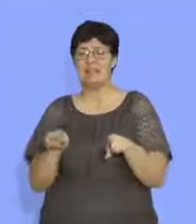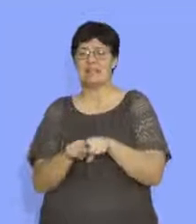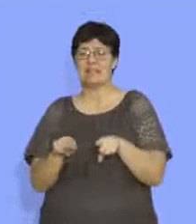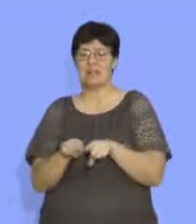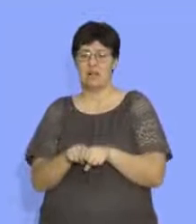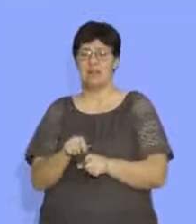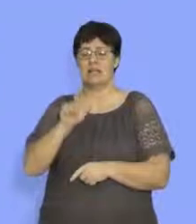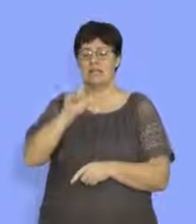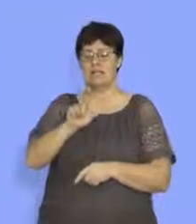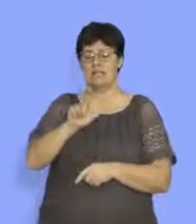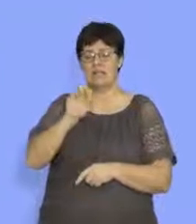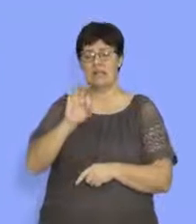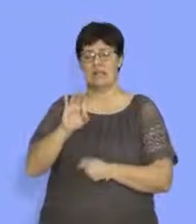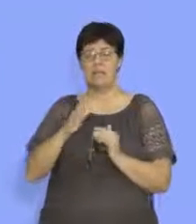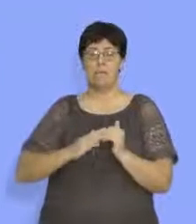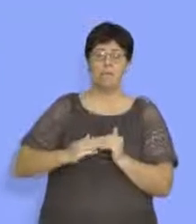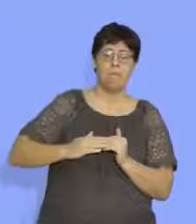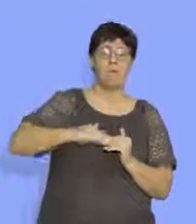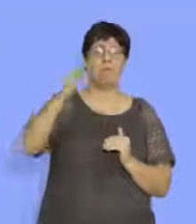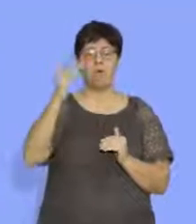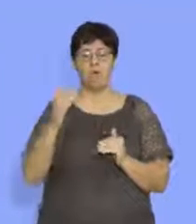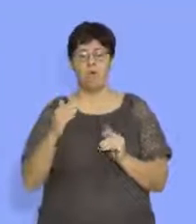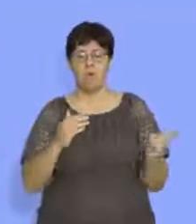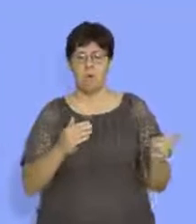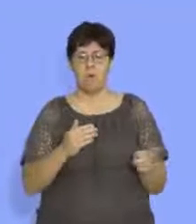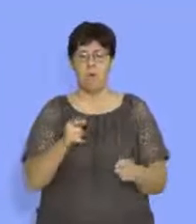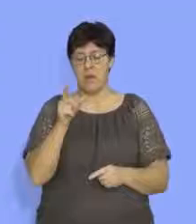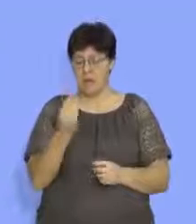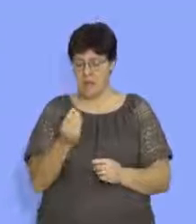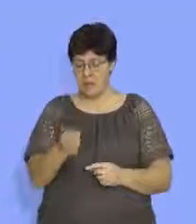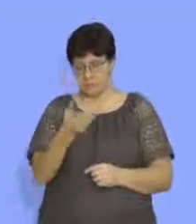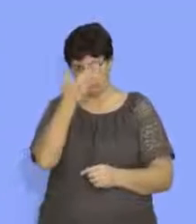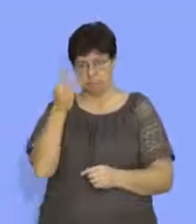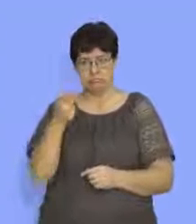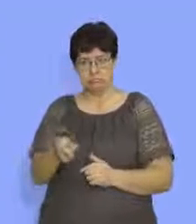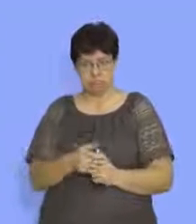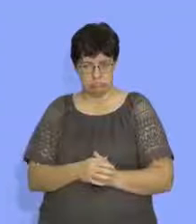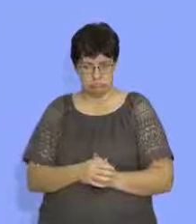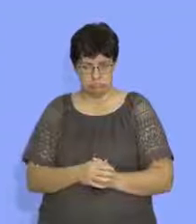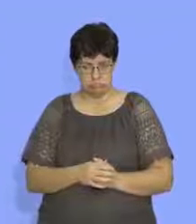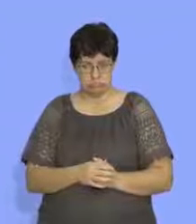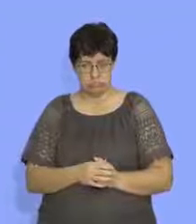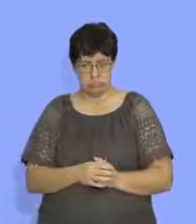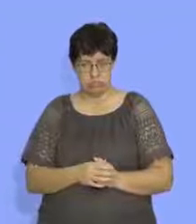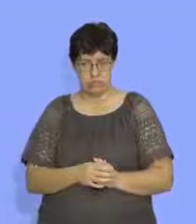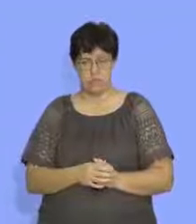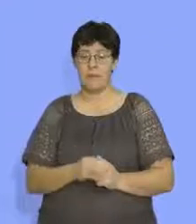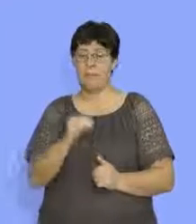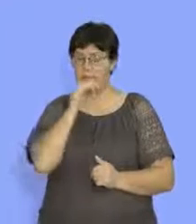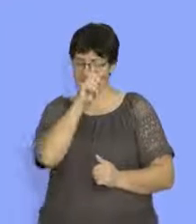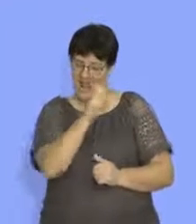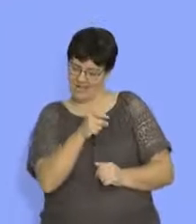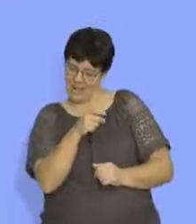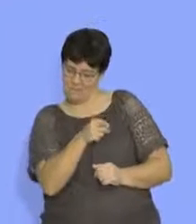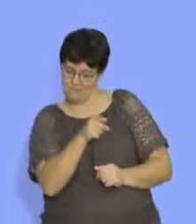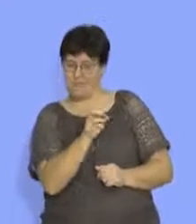to 73 more than an unknown number. So already you know that there is an x